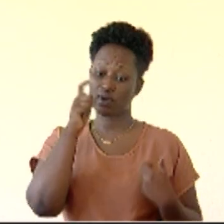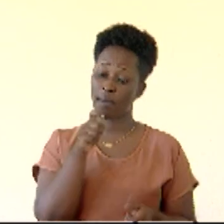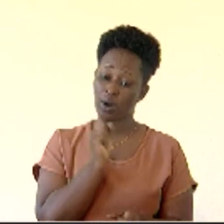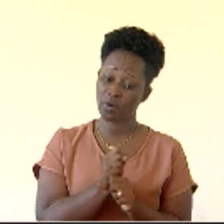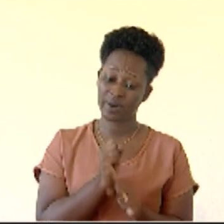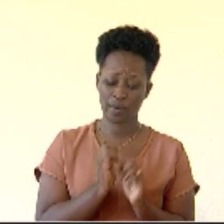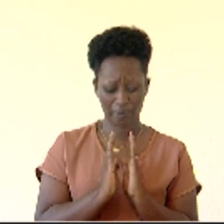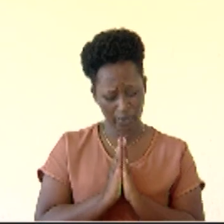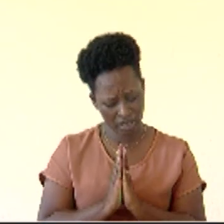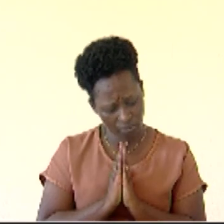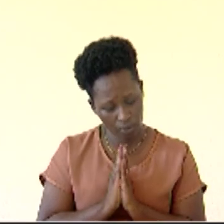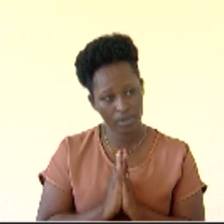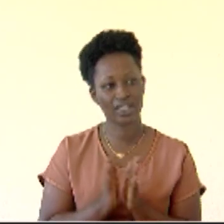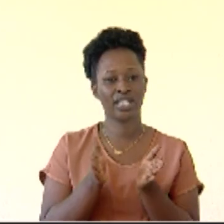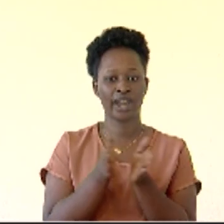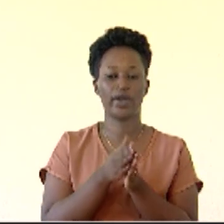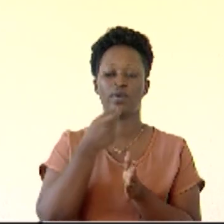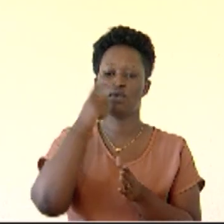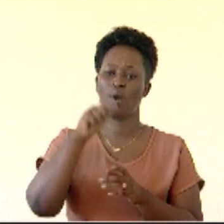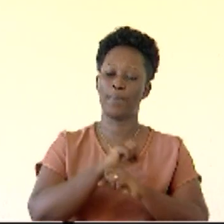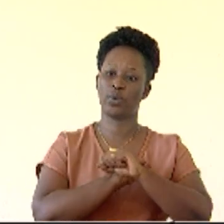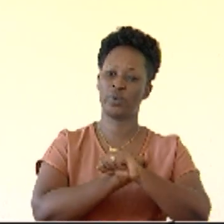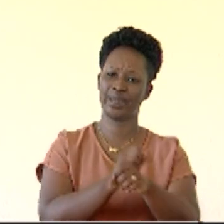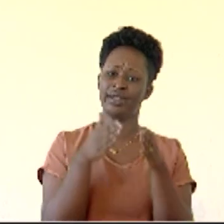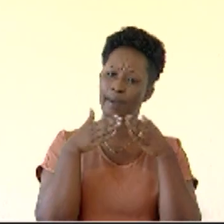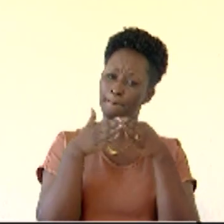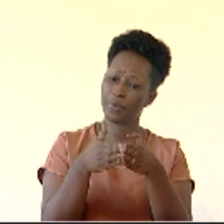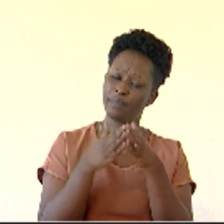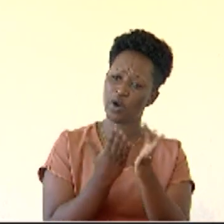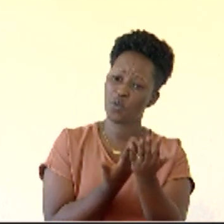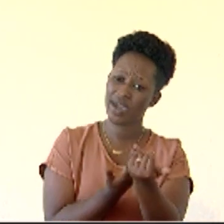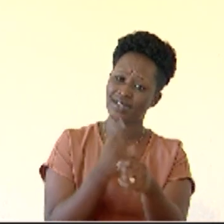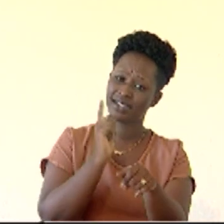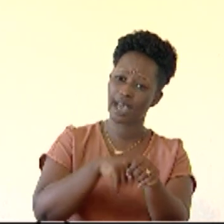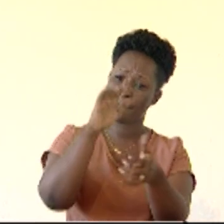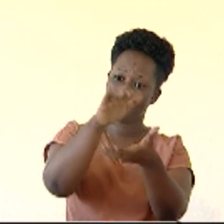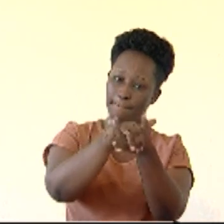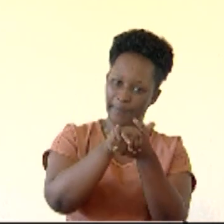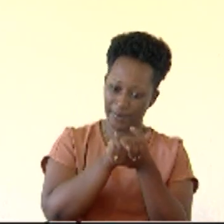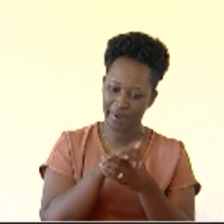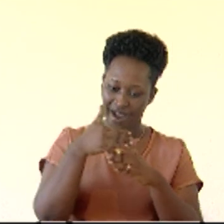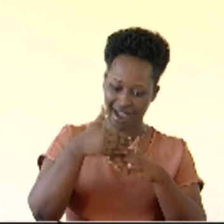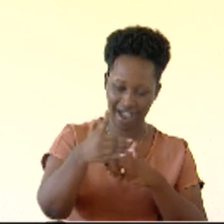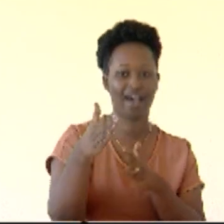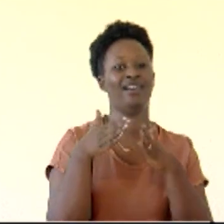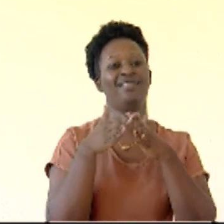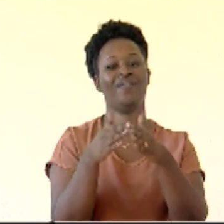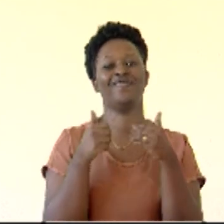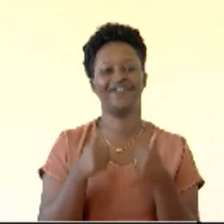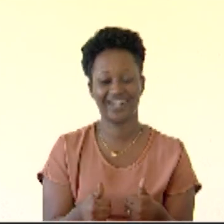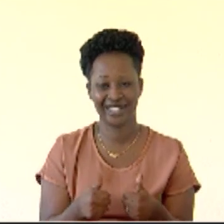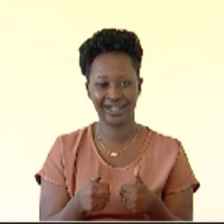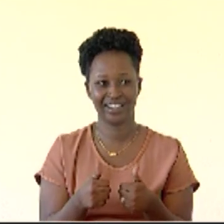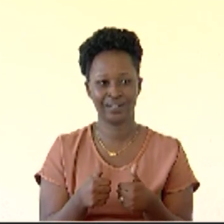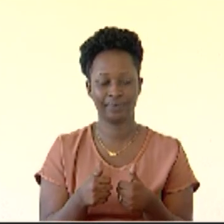should avoid sexual intercourse until an appropriate time comes. That is after marriage. Because very many outcomes can